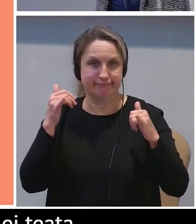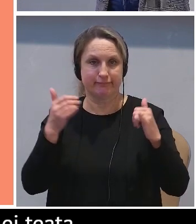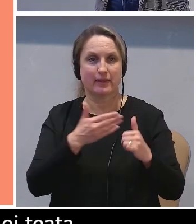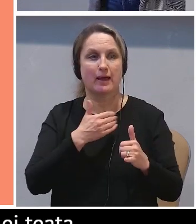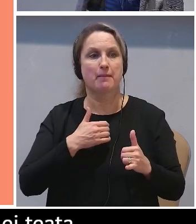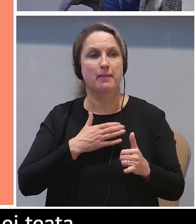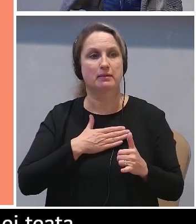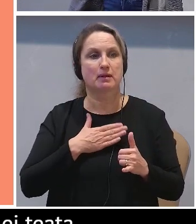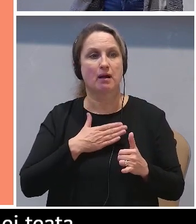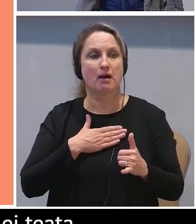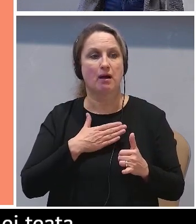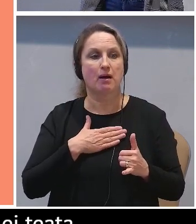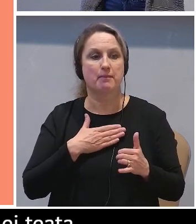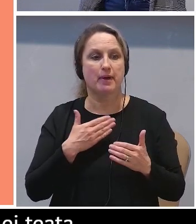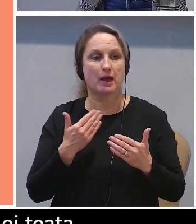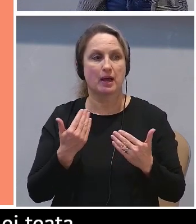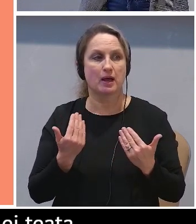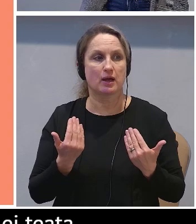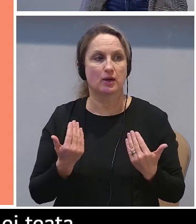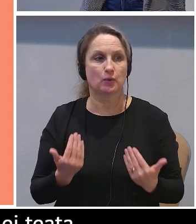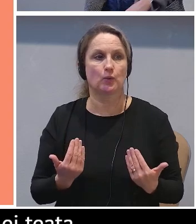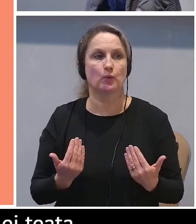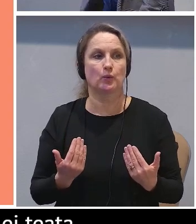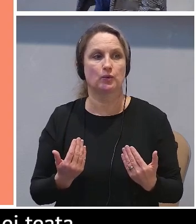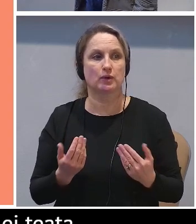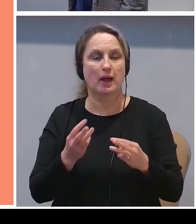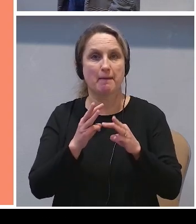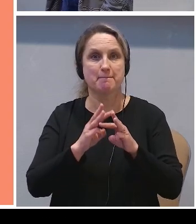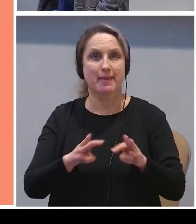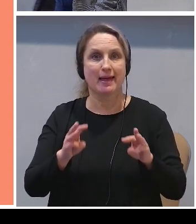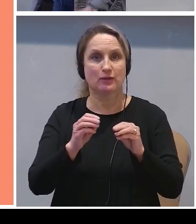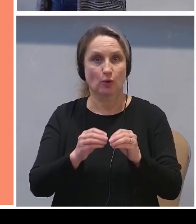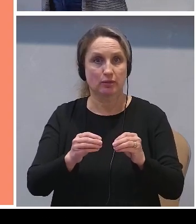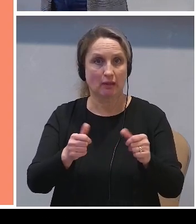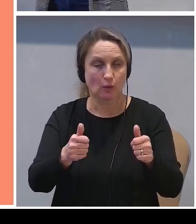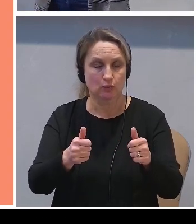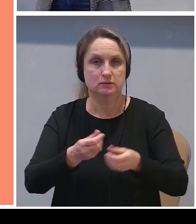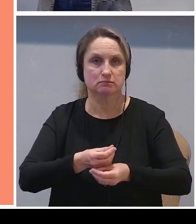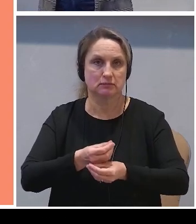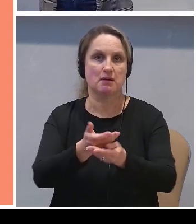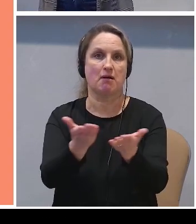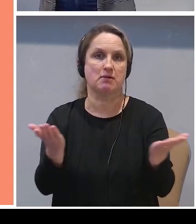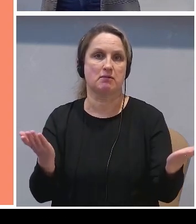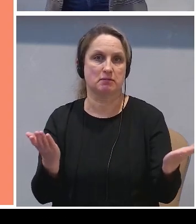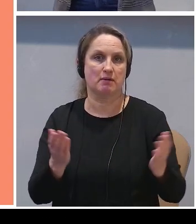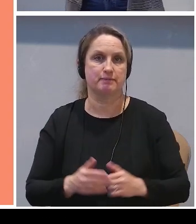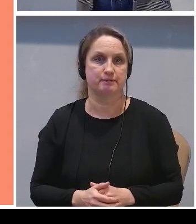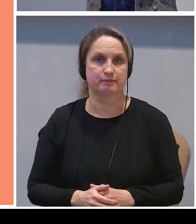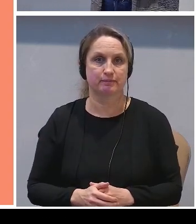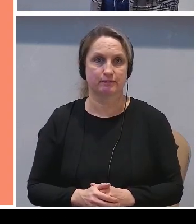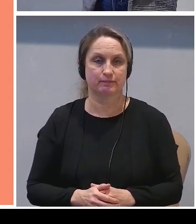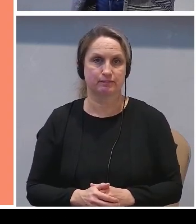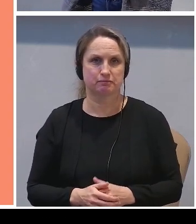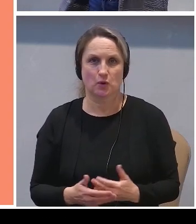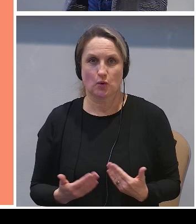clinical trial, from the moment in which they have the original idea to the time in which results have to be published and